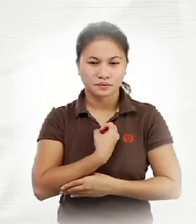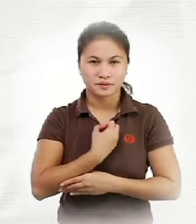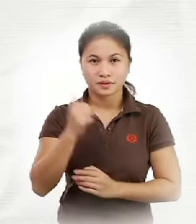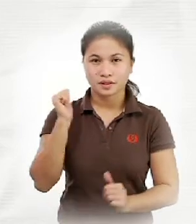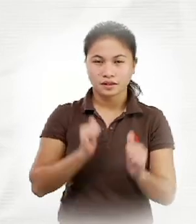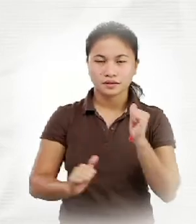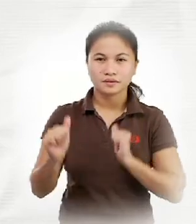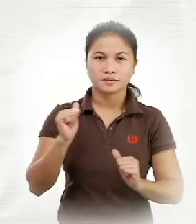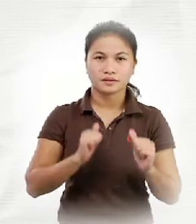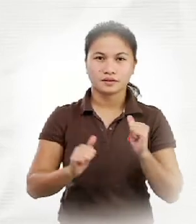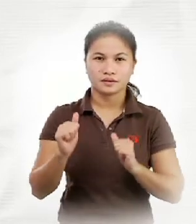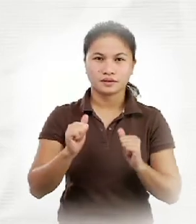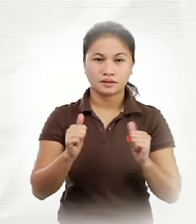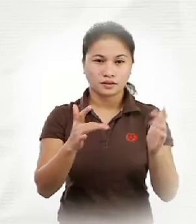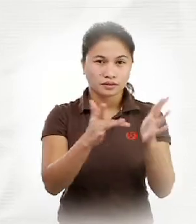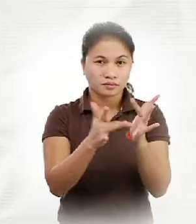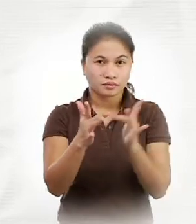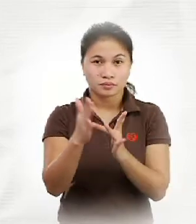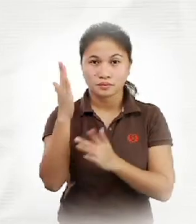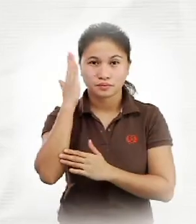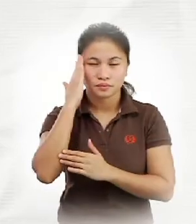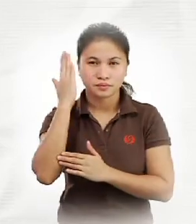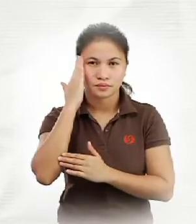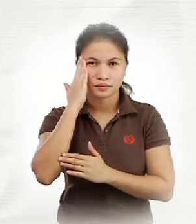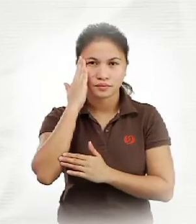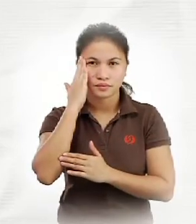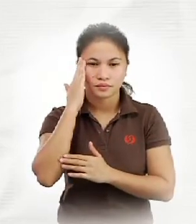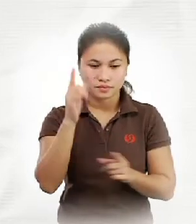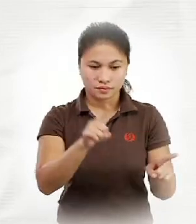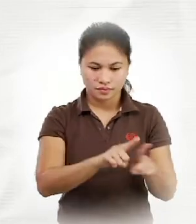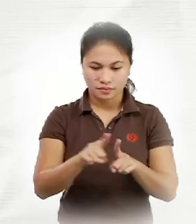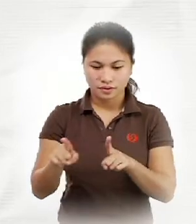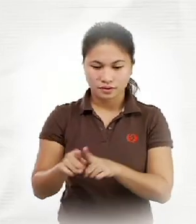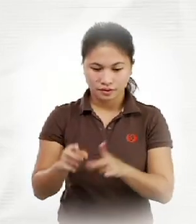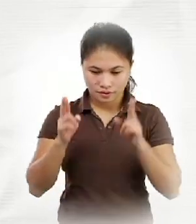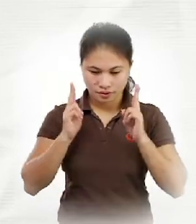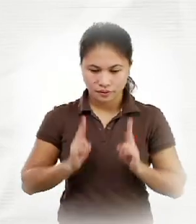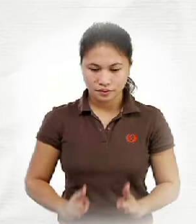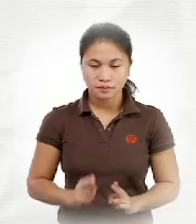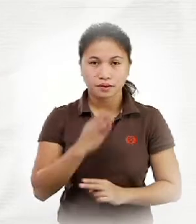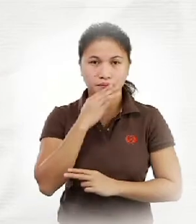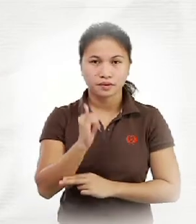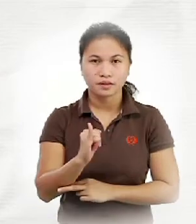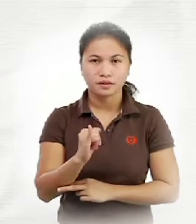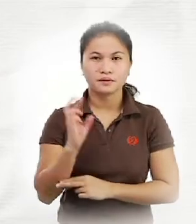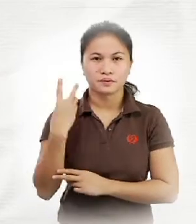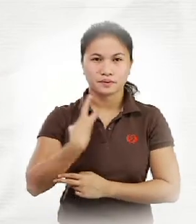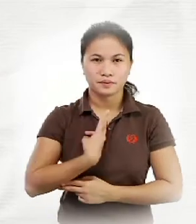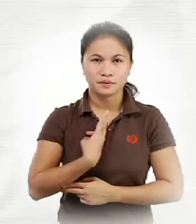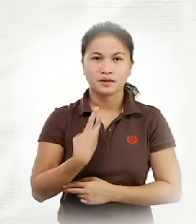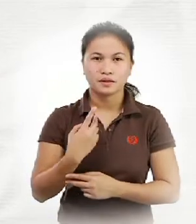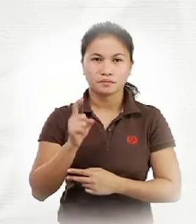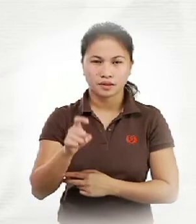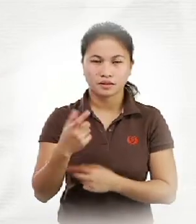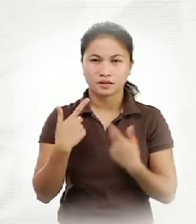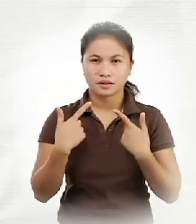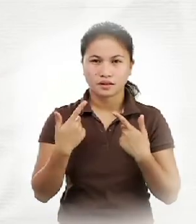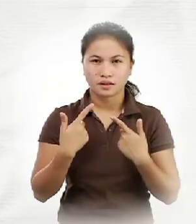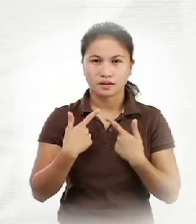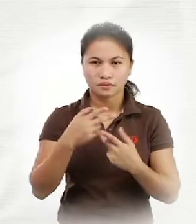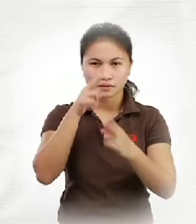actions. Jesus knows that as human beings, we deserve honor, but it can be a